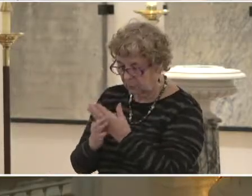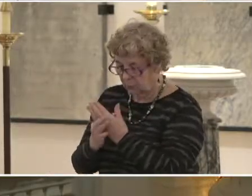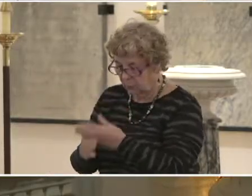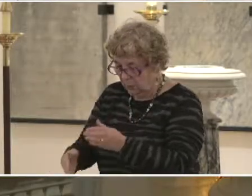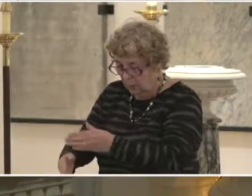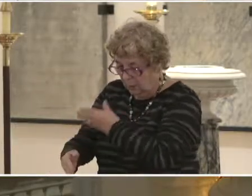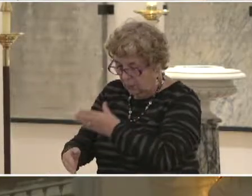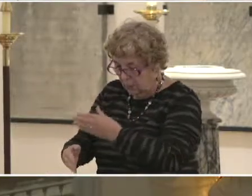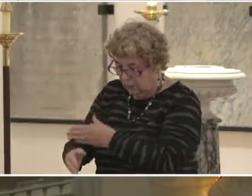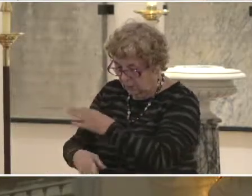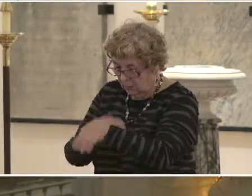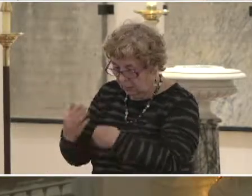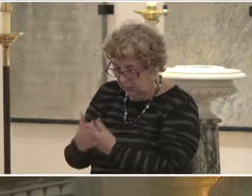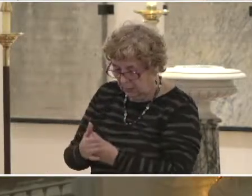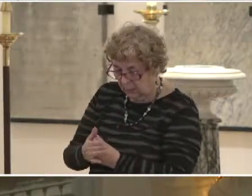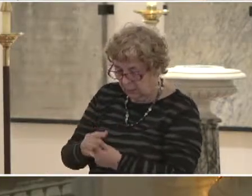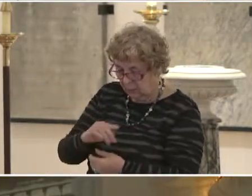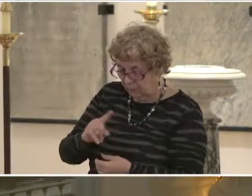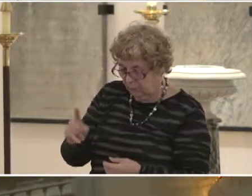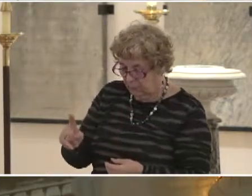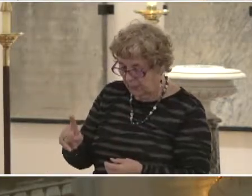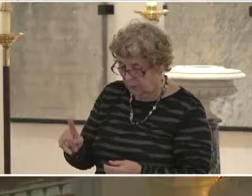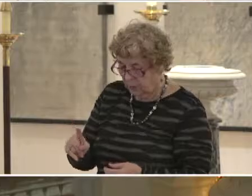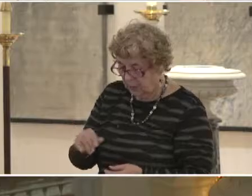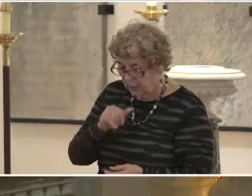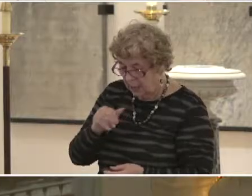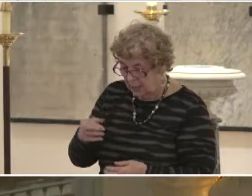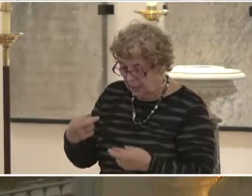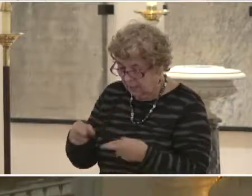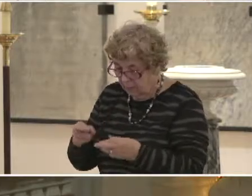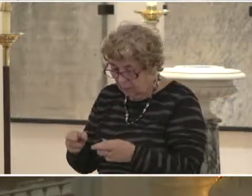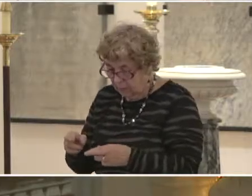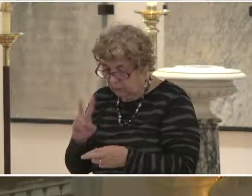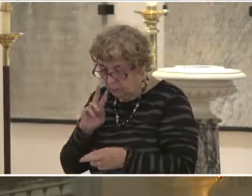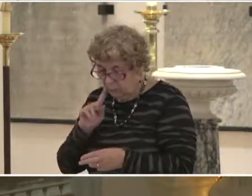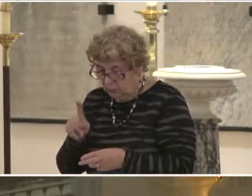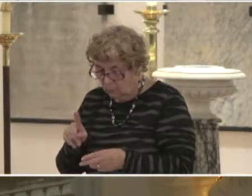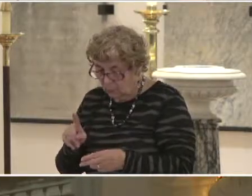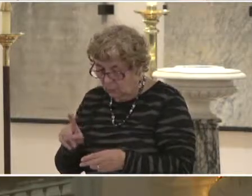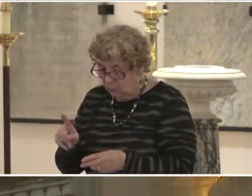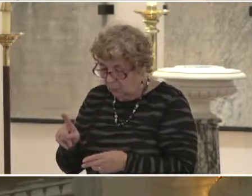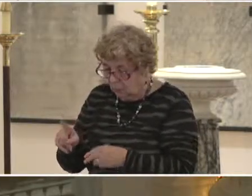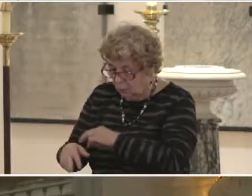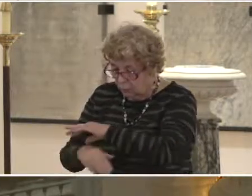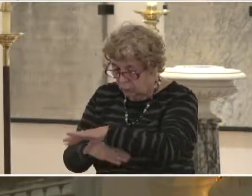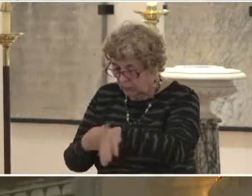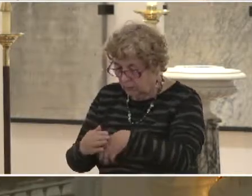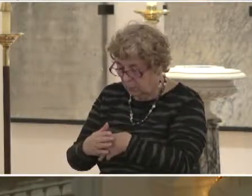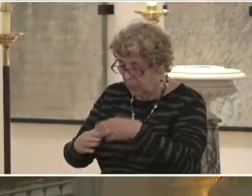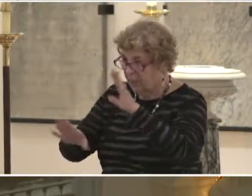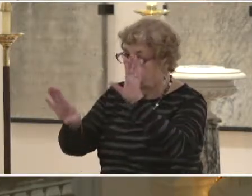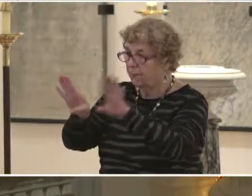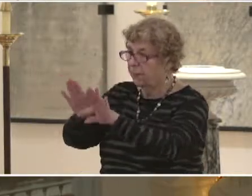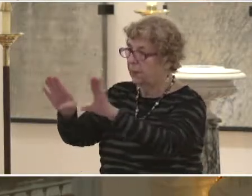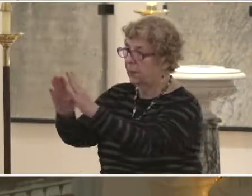sandwich between the organ recital and the beginning of confirmation class. In the restaurant, we were surrounded by TV